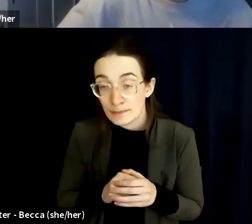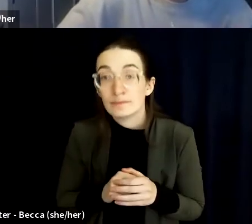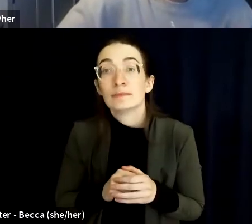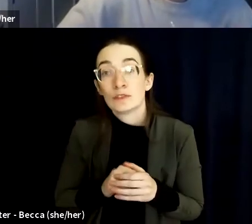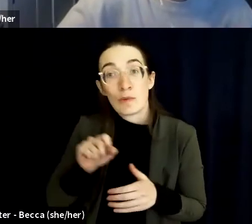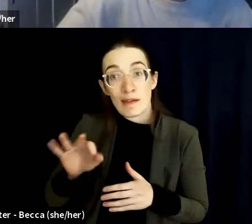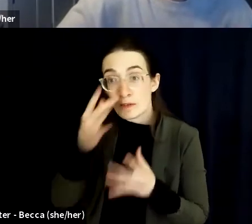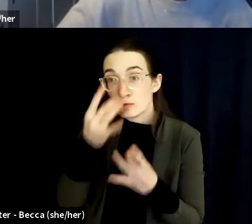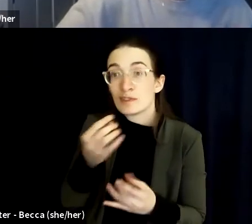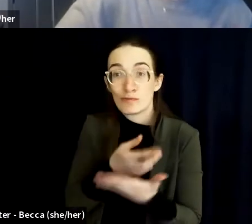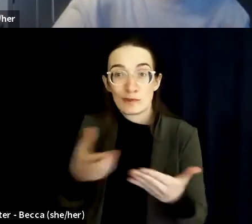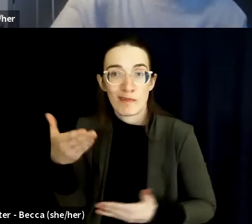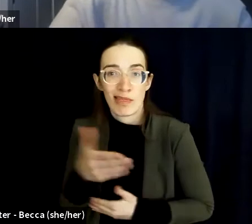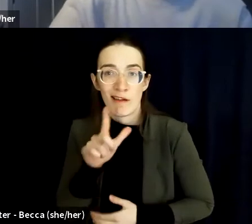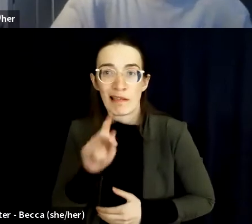for it.